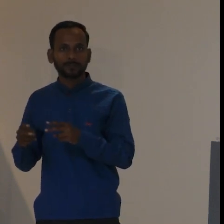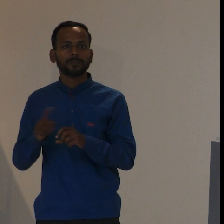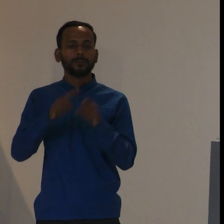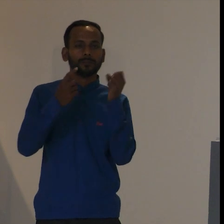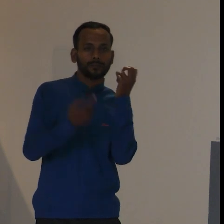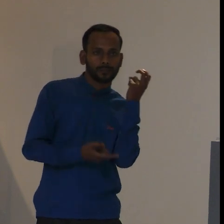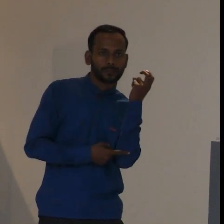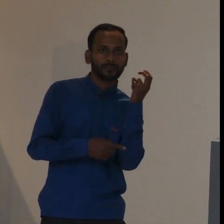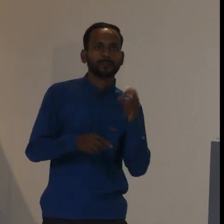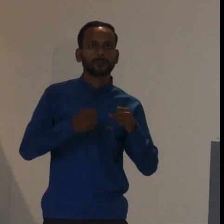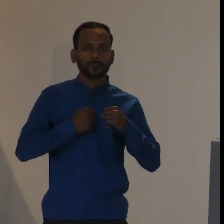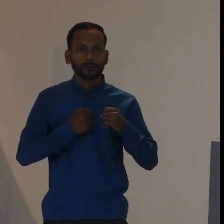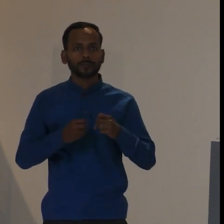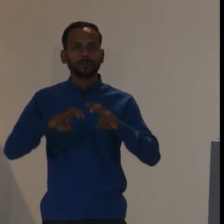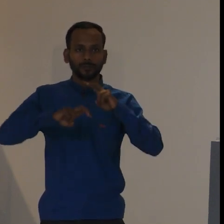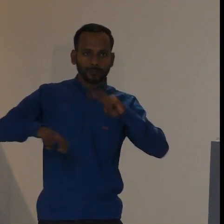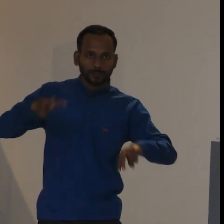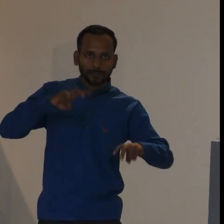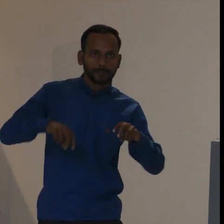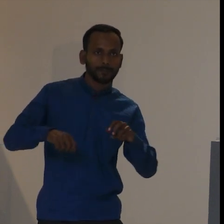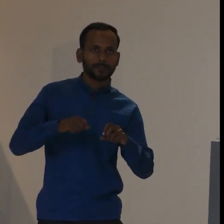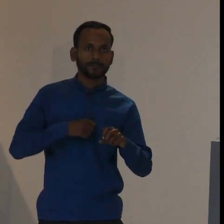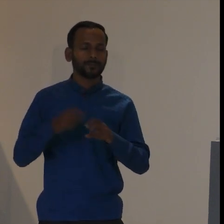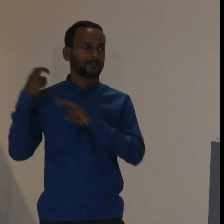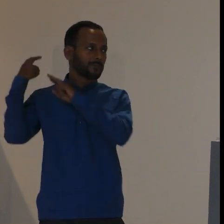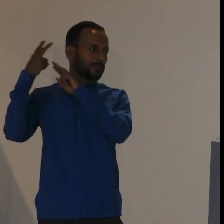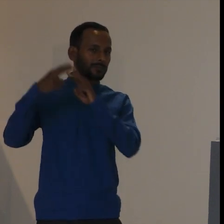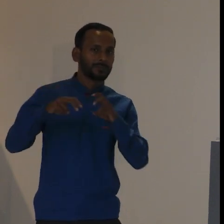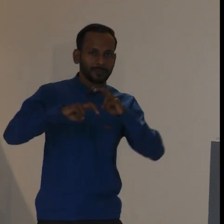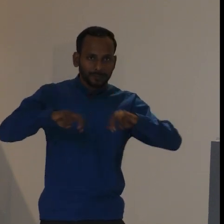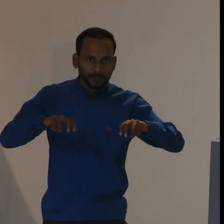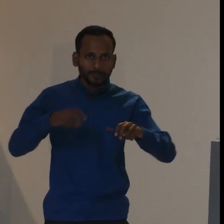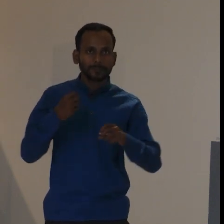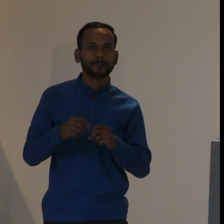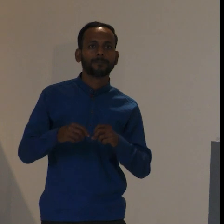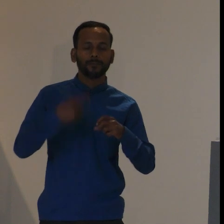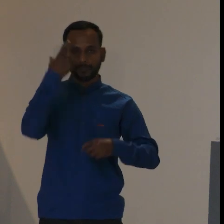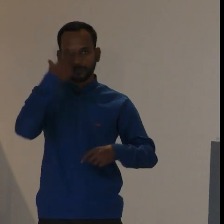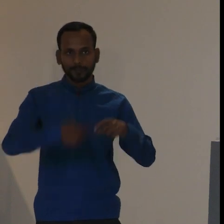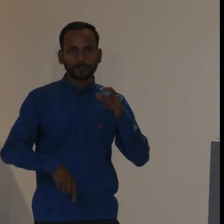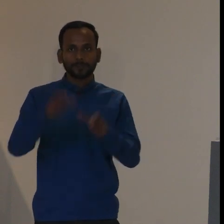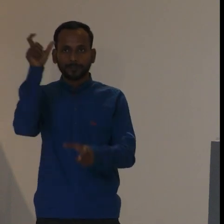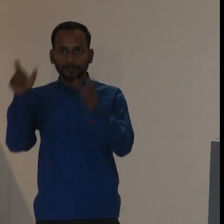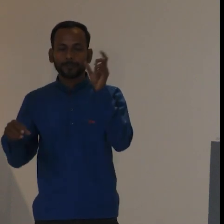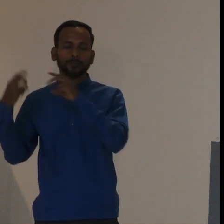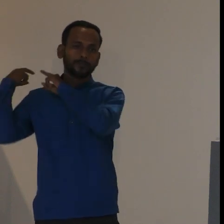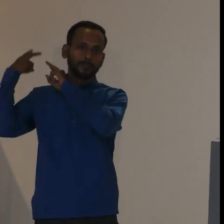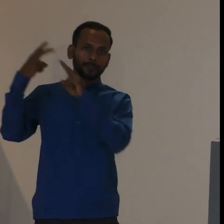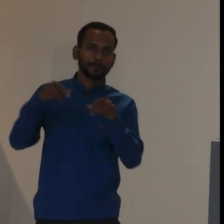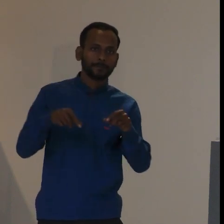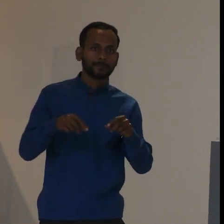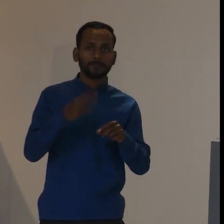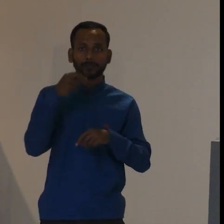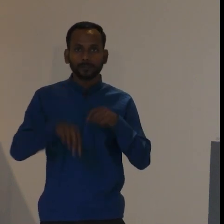draw from our own research. As an archaeologist, I've looked at physical remains of people from the past, so looking